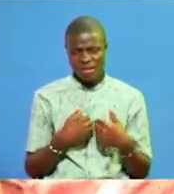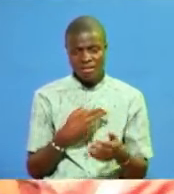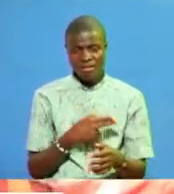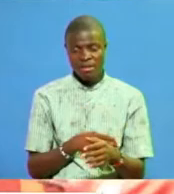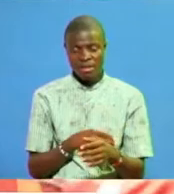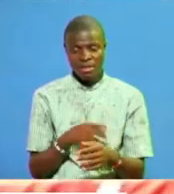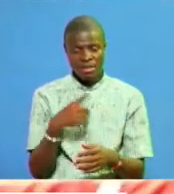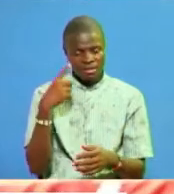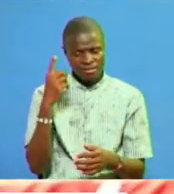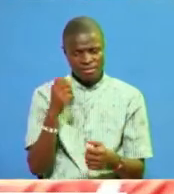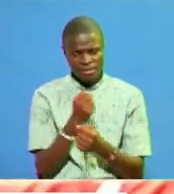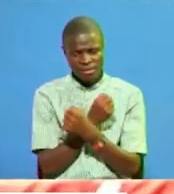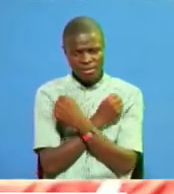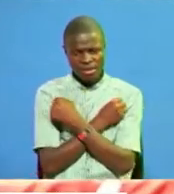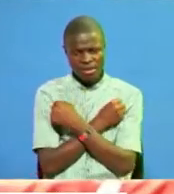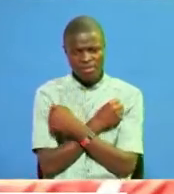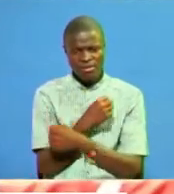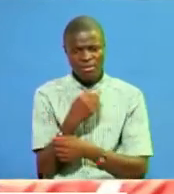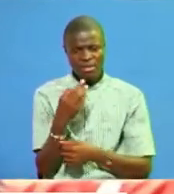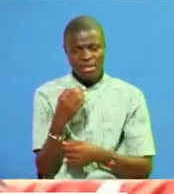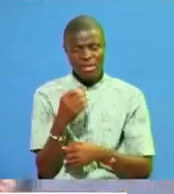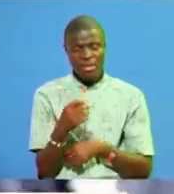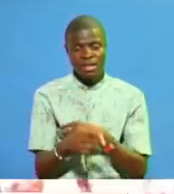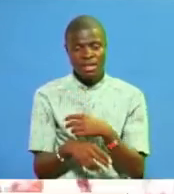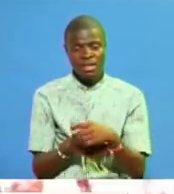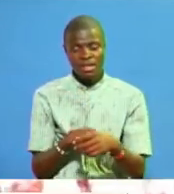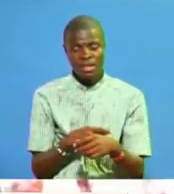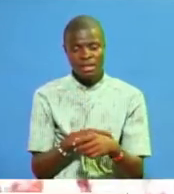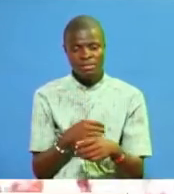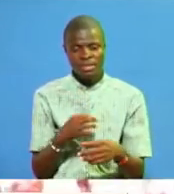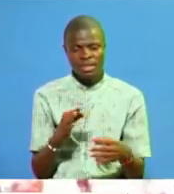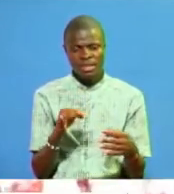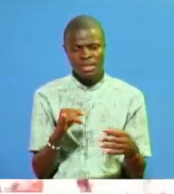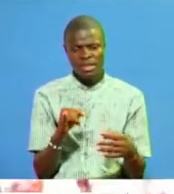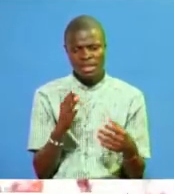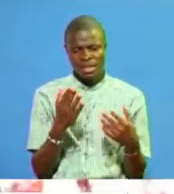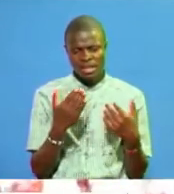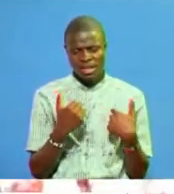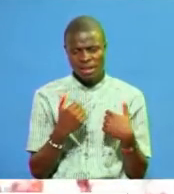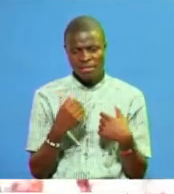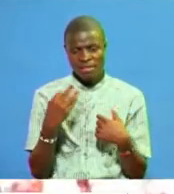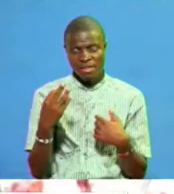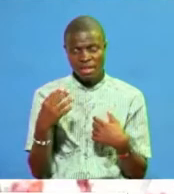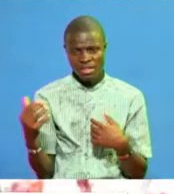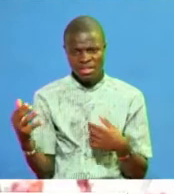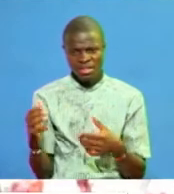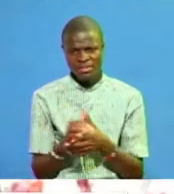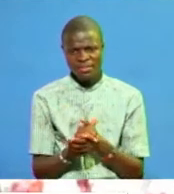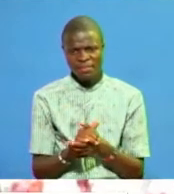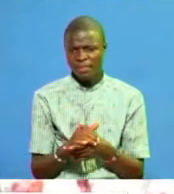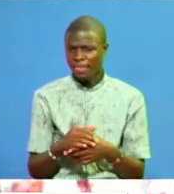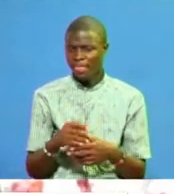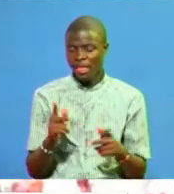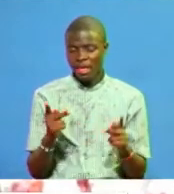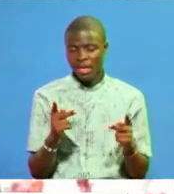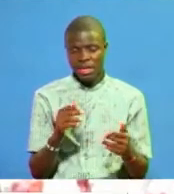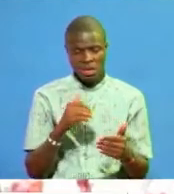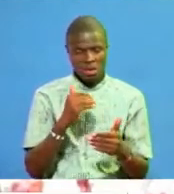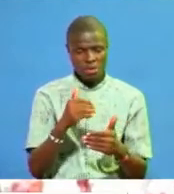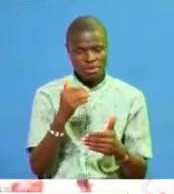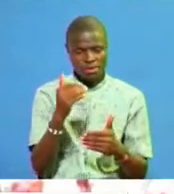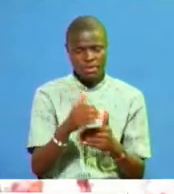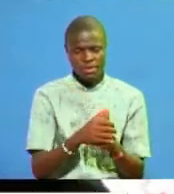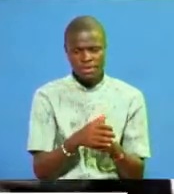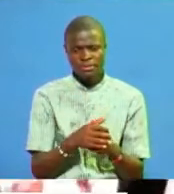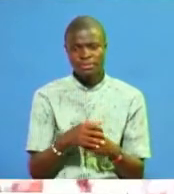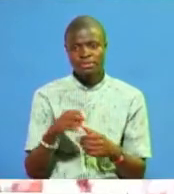almost 3 times. Now I'm buying for only one. I have 3 children. As Kenyans continue to struggle with the high cost of living, flower